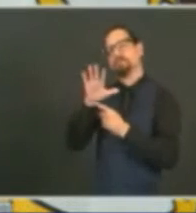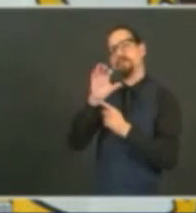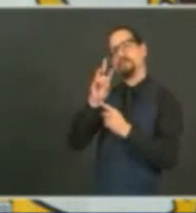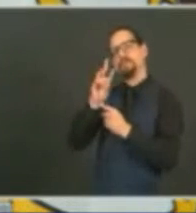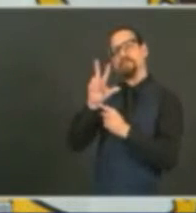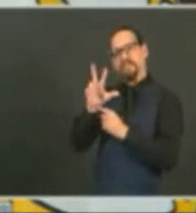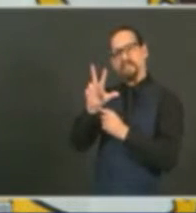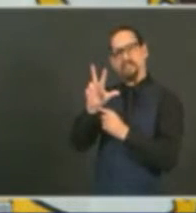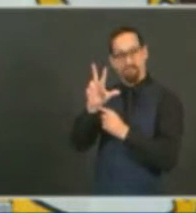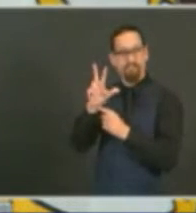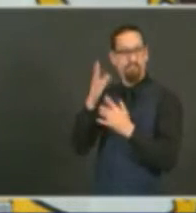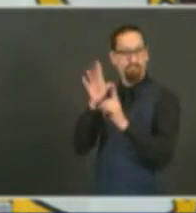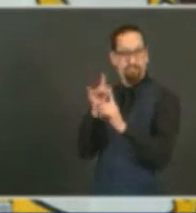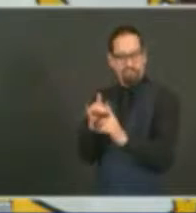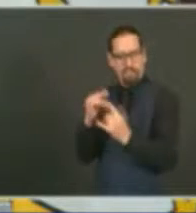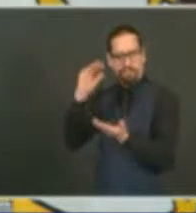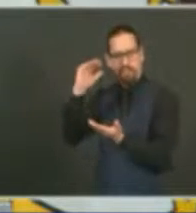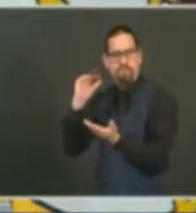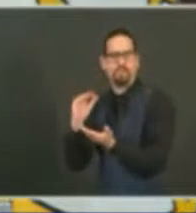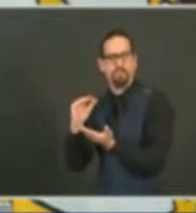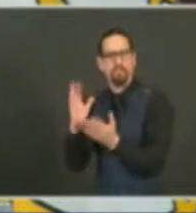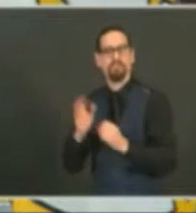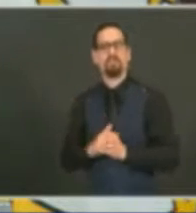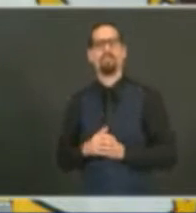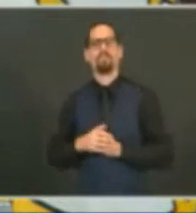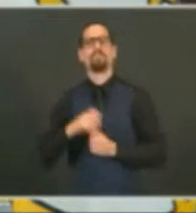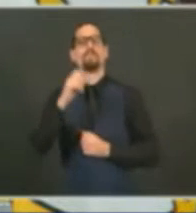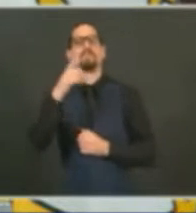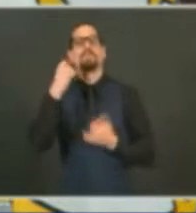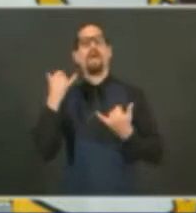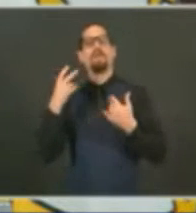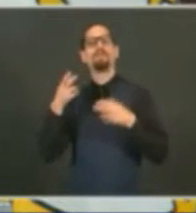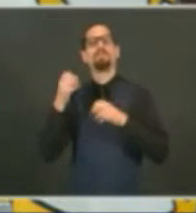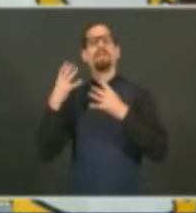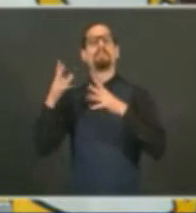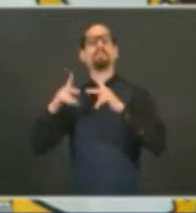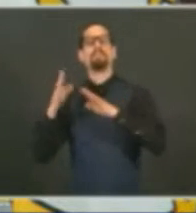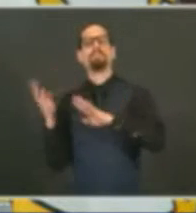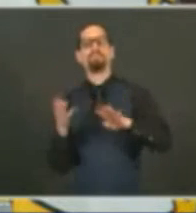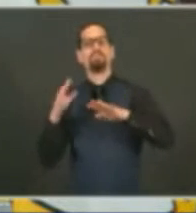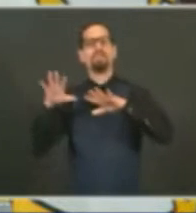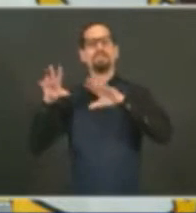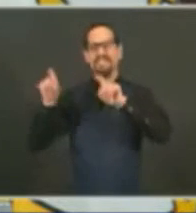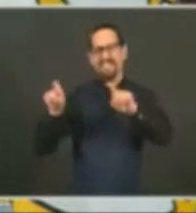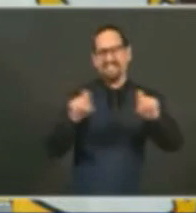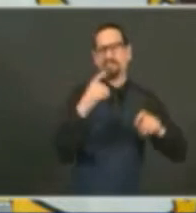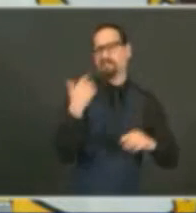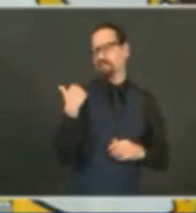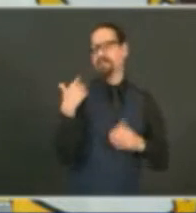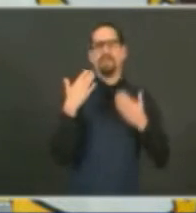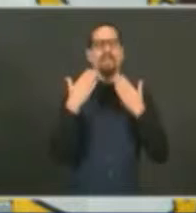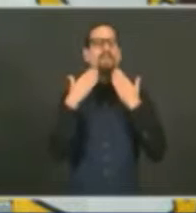fewer people got tested over the holiday week. I don't take any solace in those numbers.